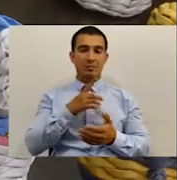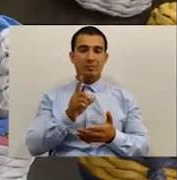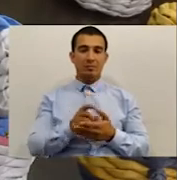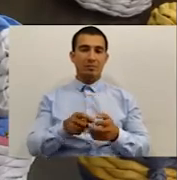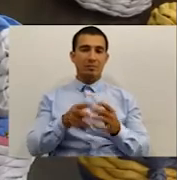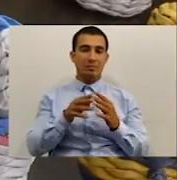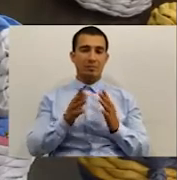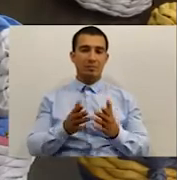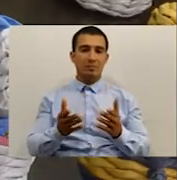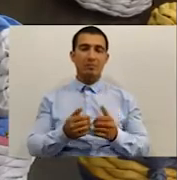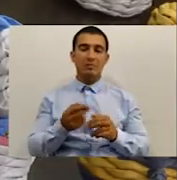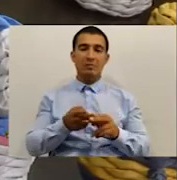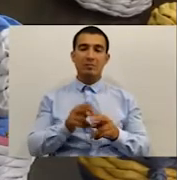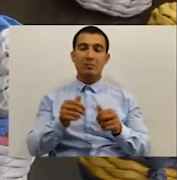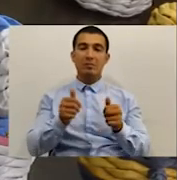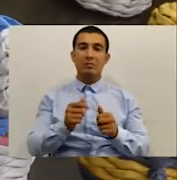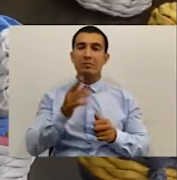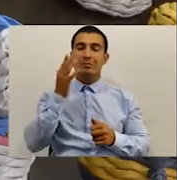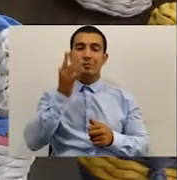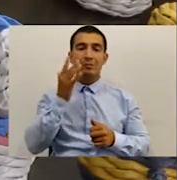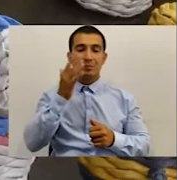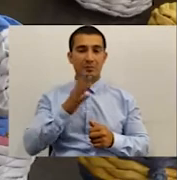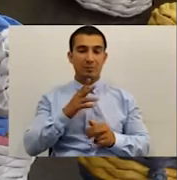shaklimiz tayyor.